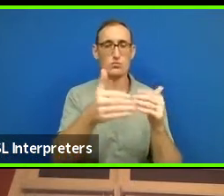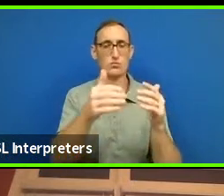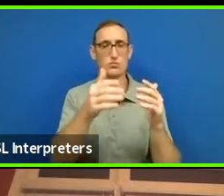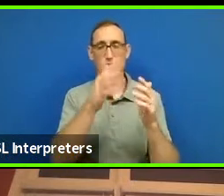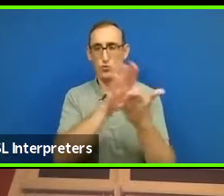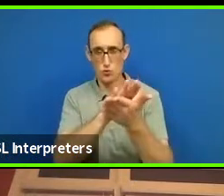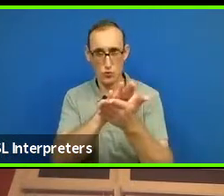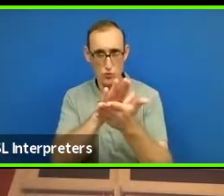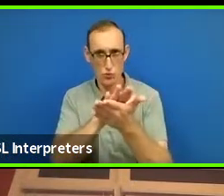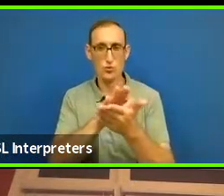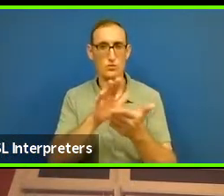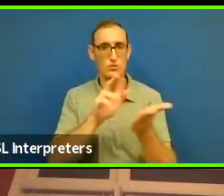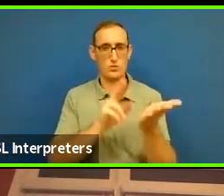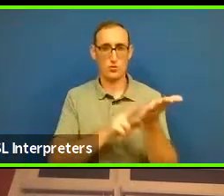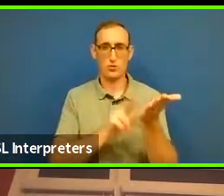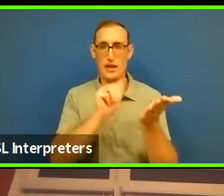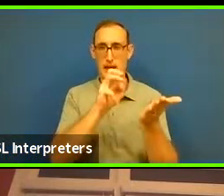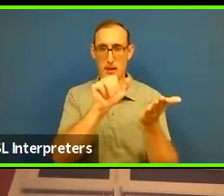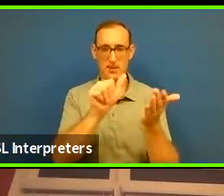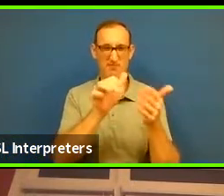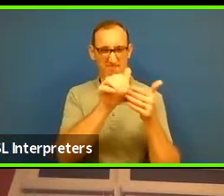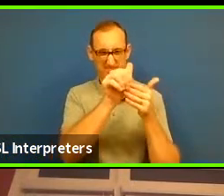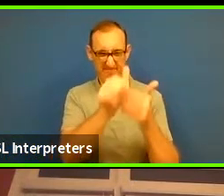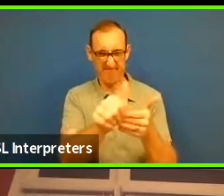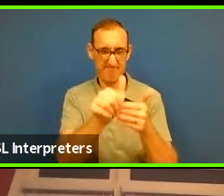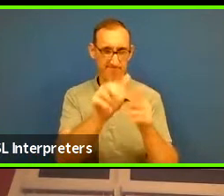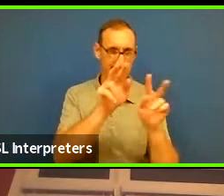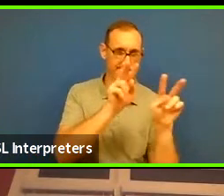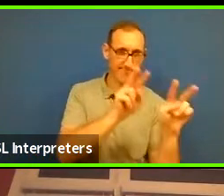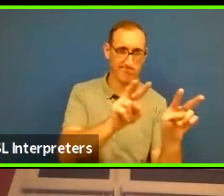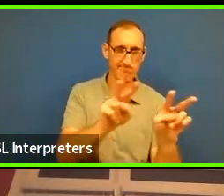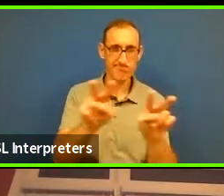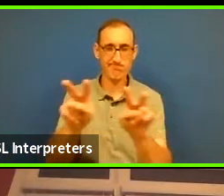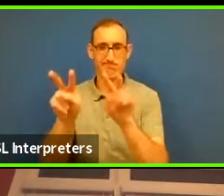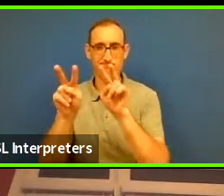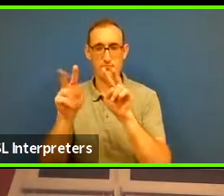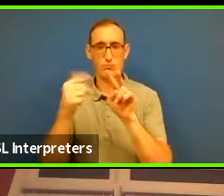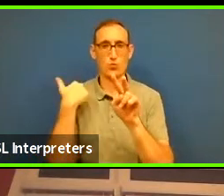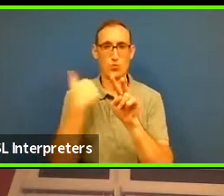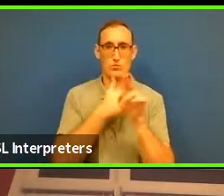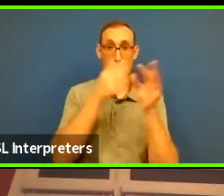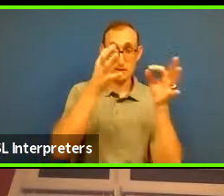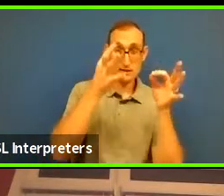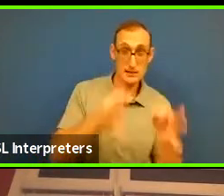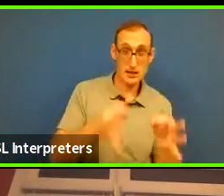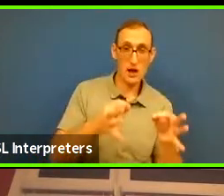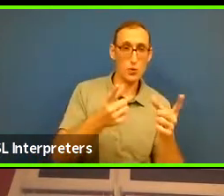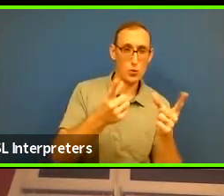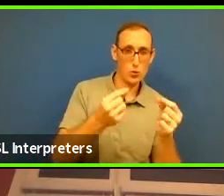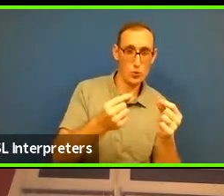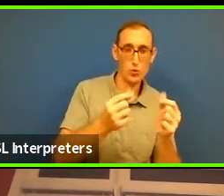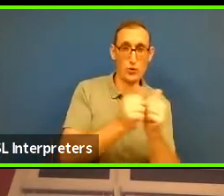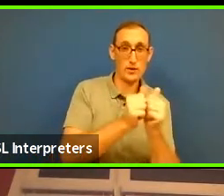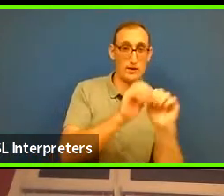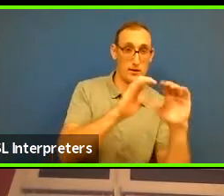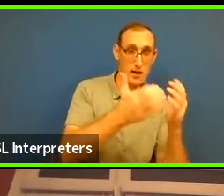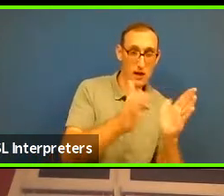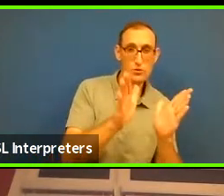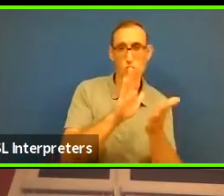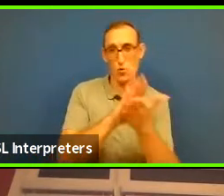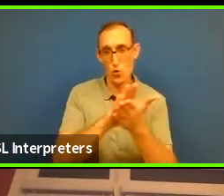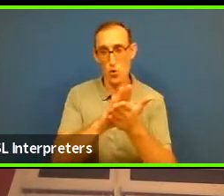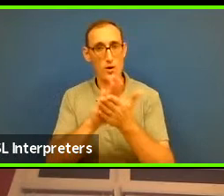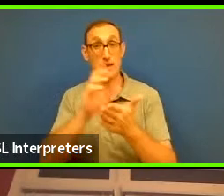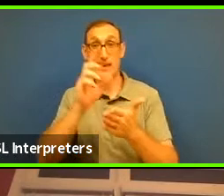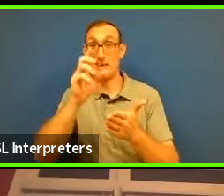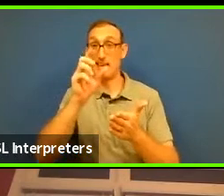schools. And, you know, we will make decisions for classes, schools, and the district immediately if the